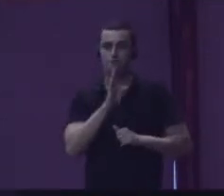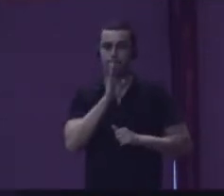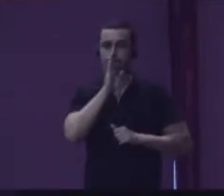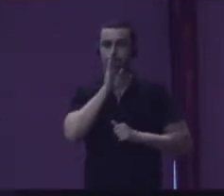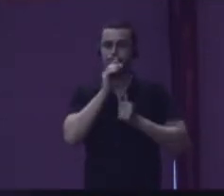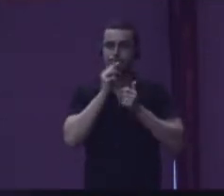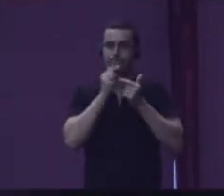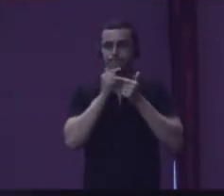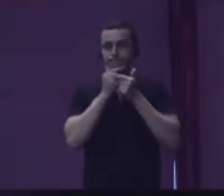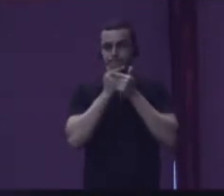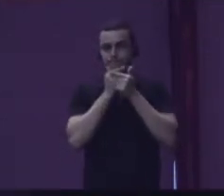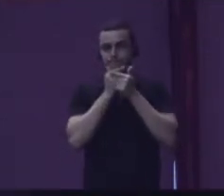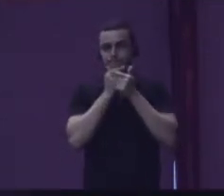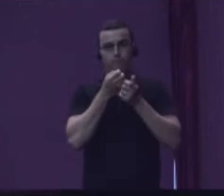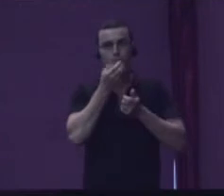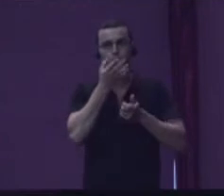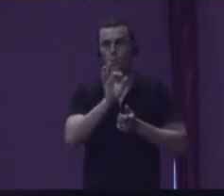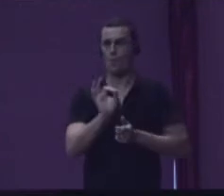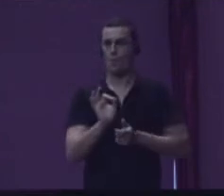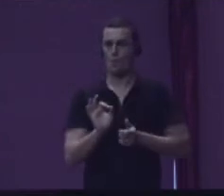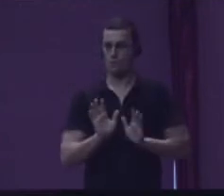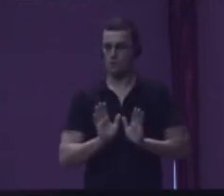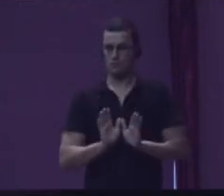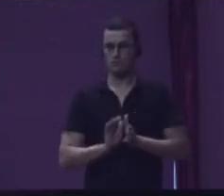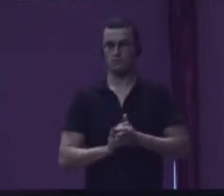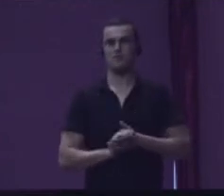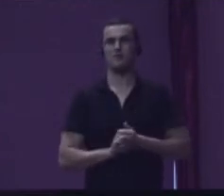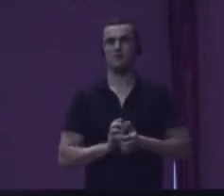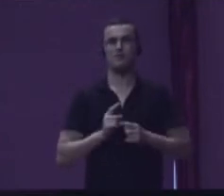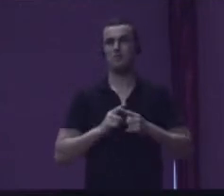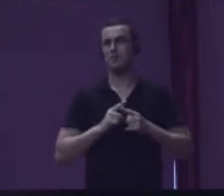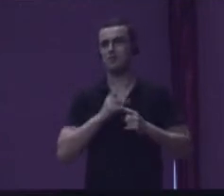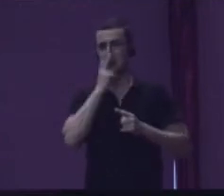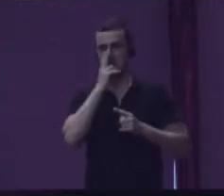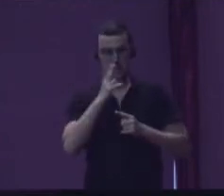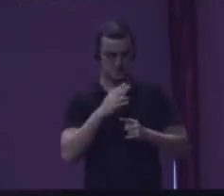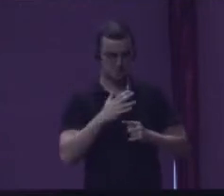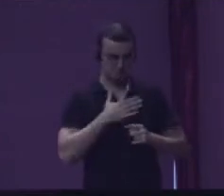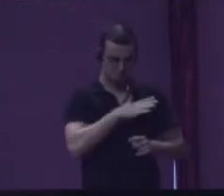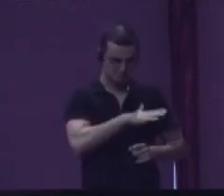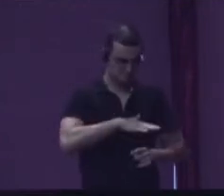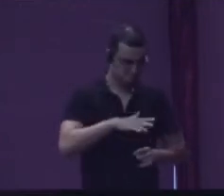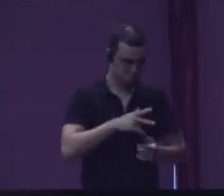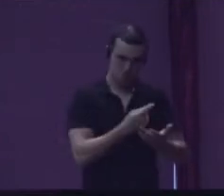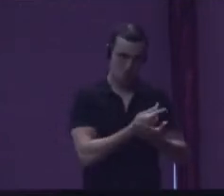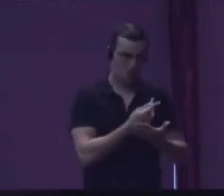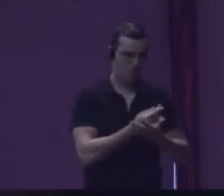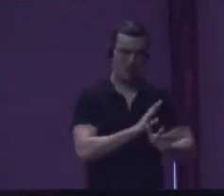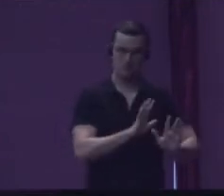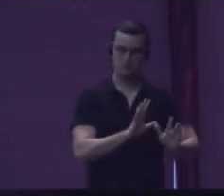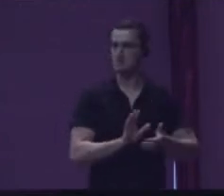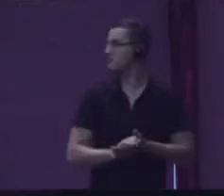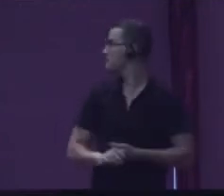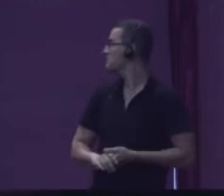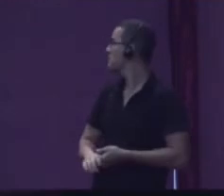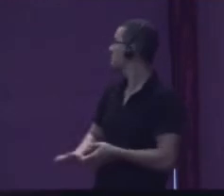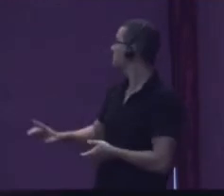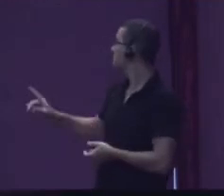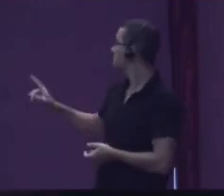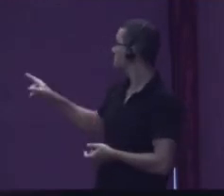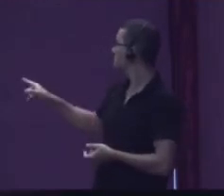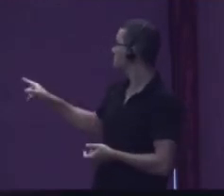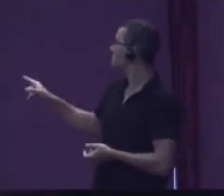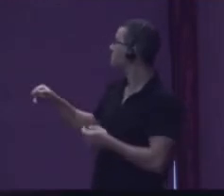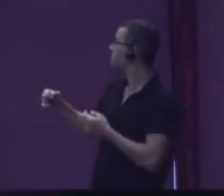This is the inside of the sweat bath. There's a bench there, a plank. You saw the fire, where the fire was made on